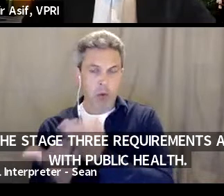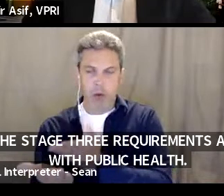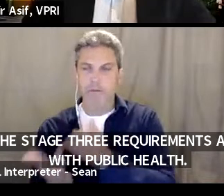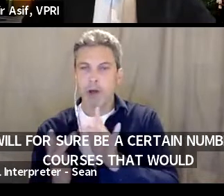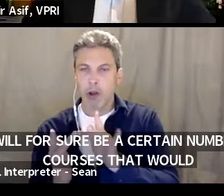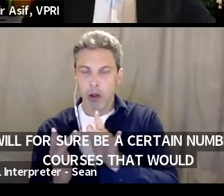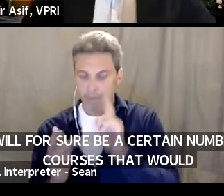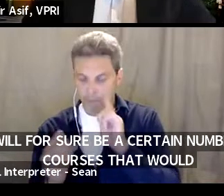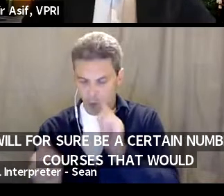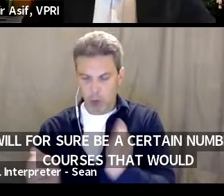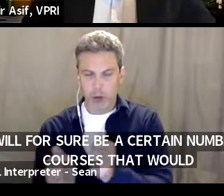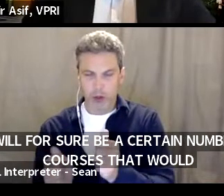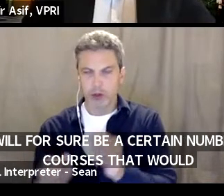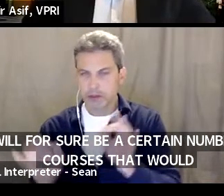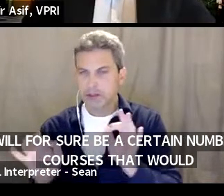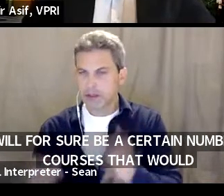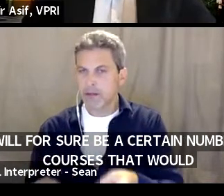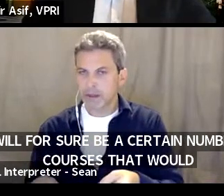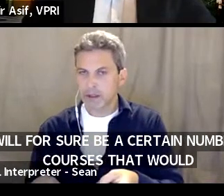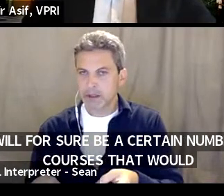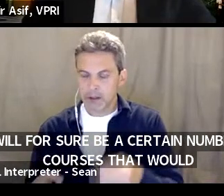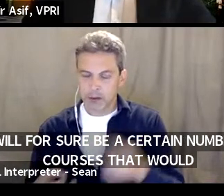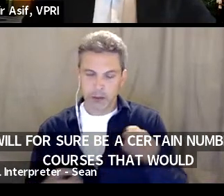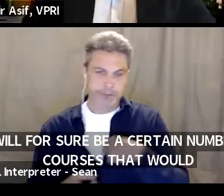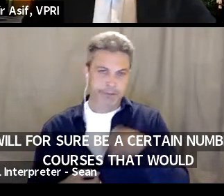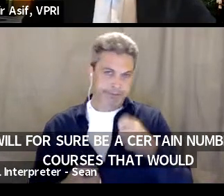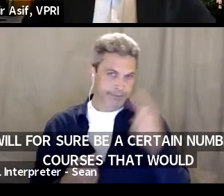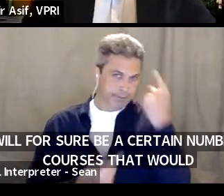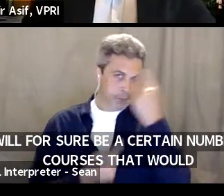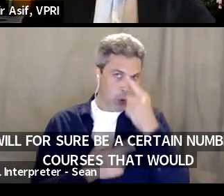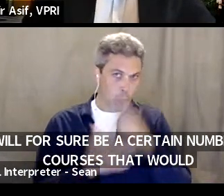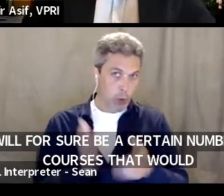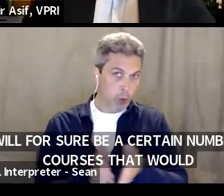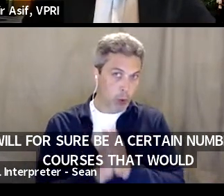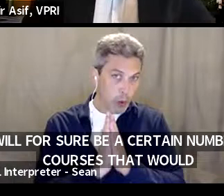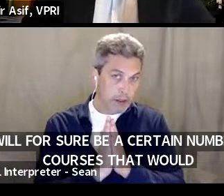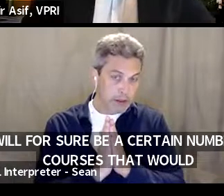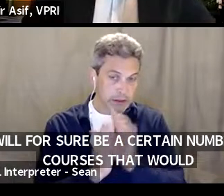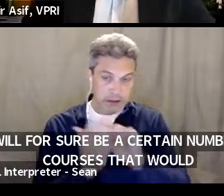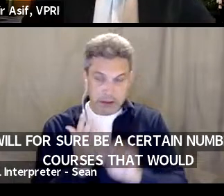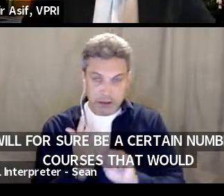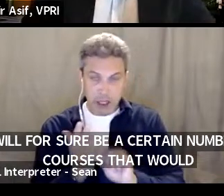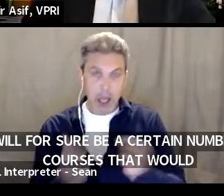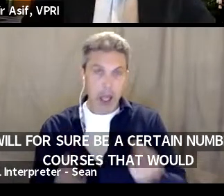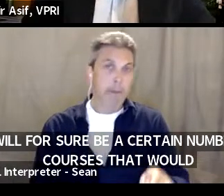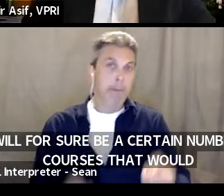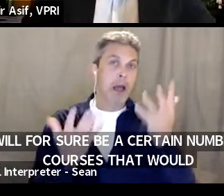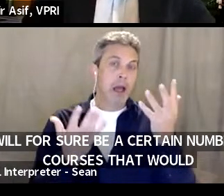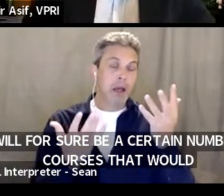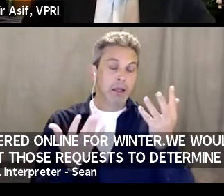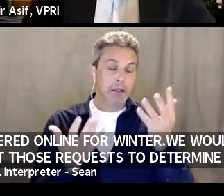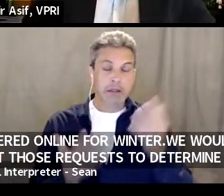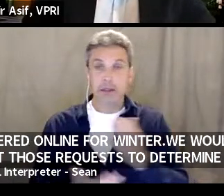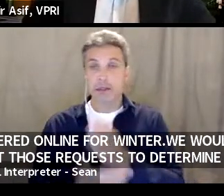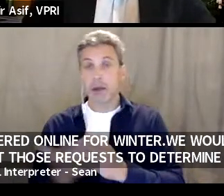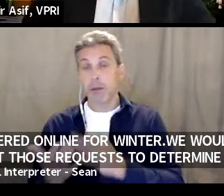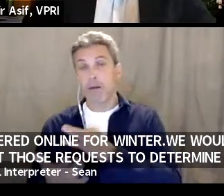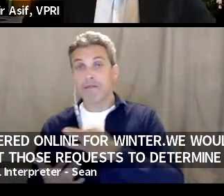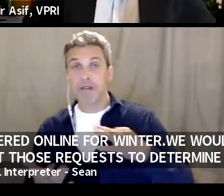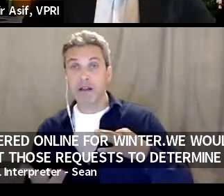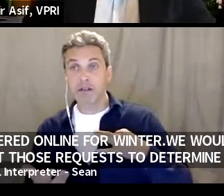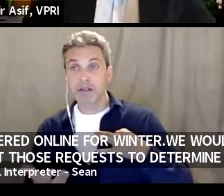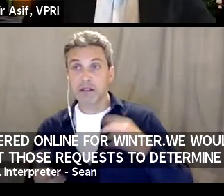winter. We would have to look at those requests and to determine the number that would need to be offered. Some faculties might have